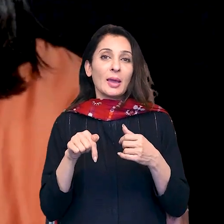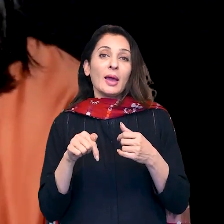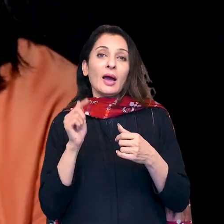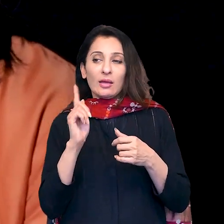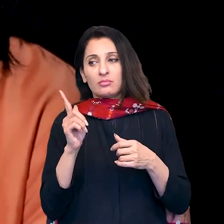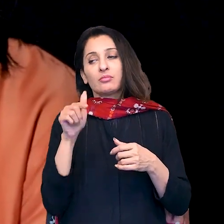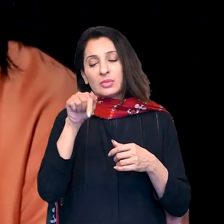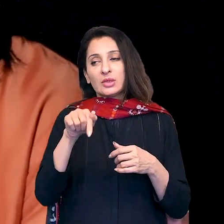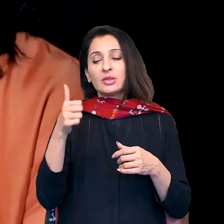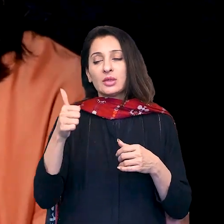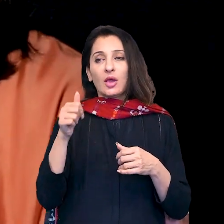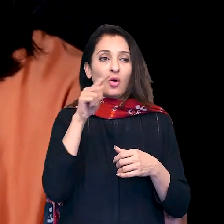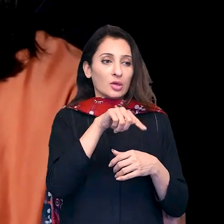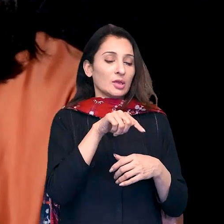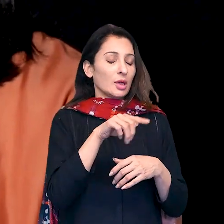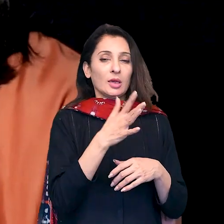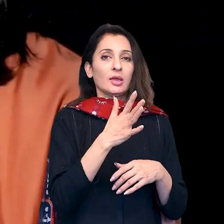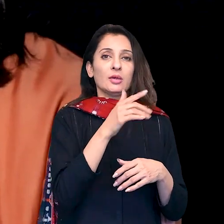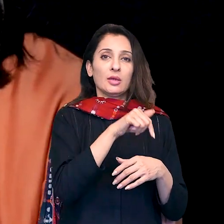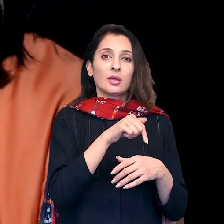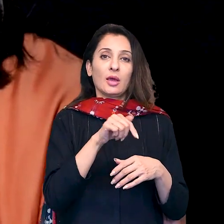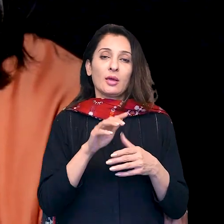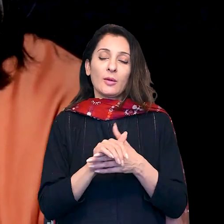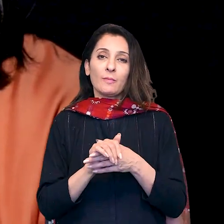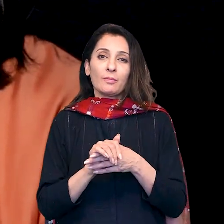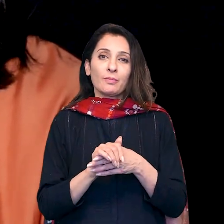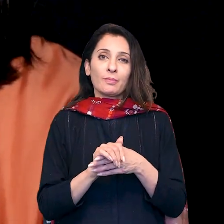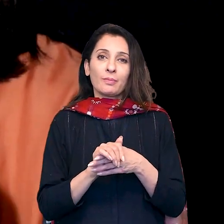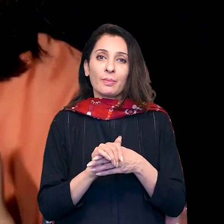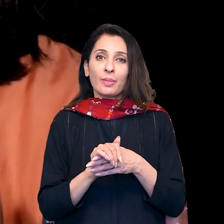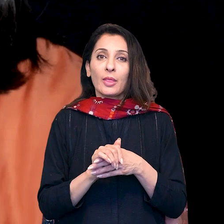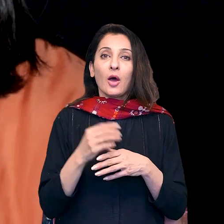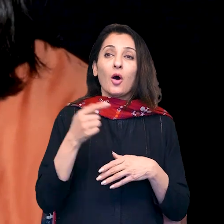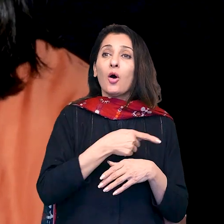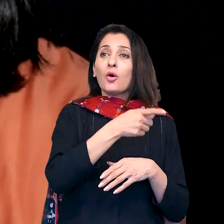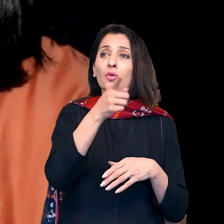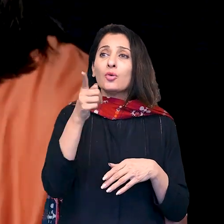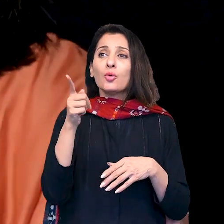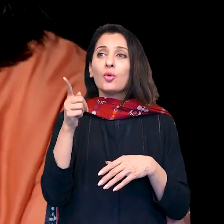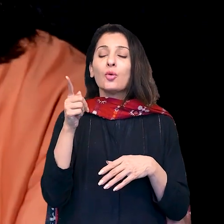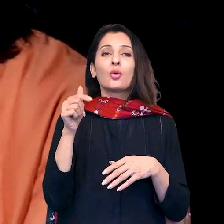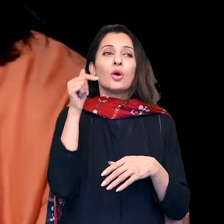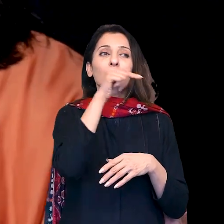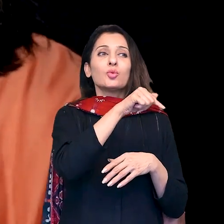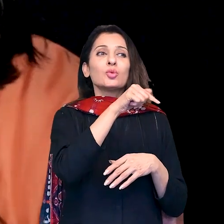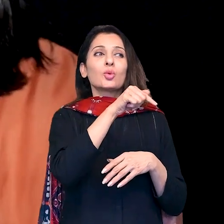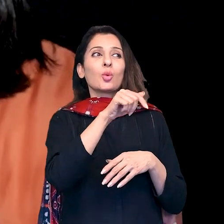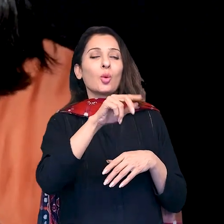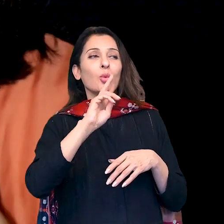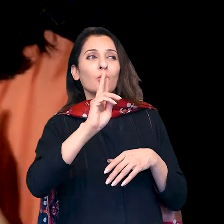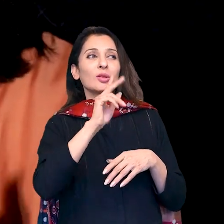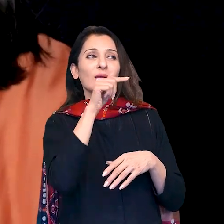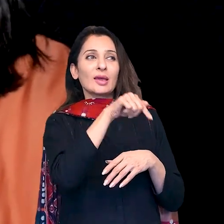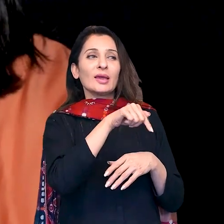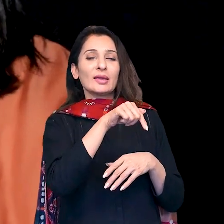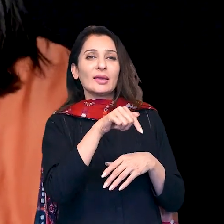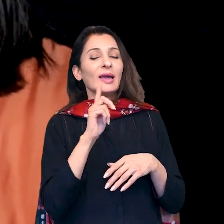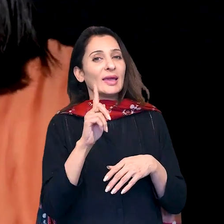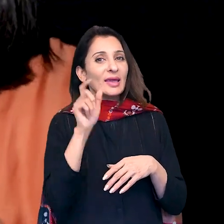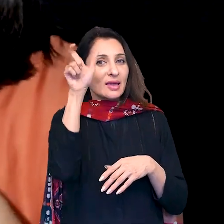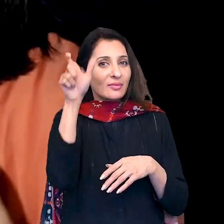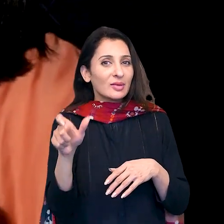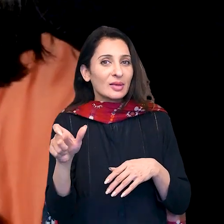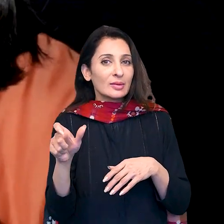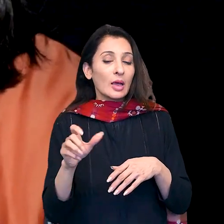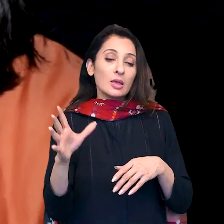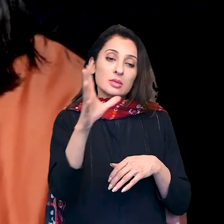But what does that even mean? People have an expectation or a disillusion that the one person will fix all our worries, will